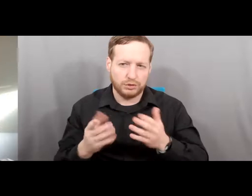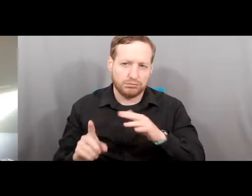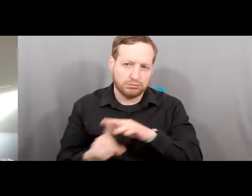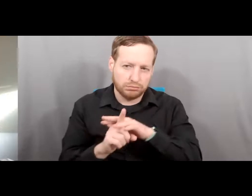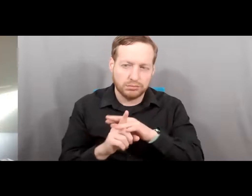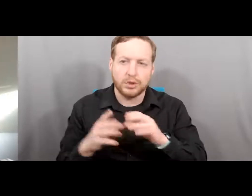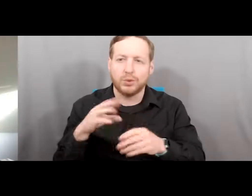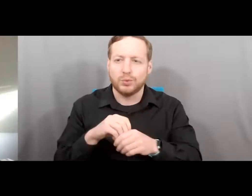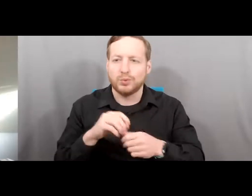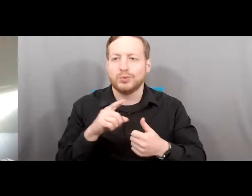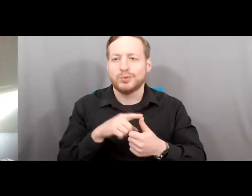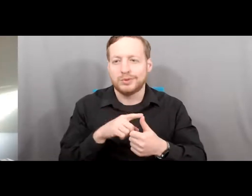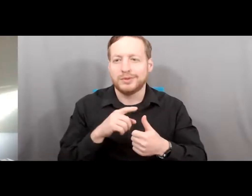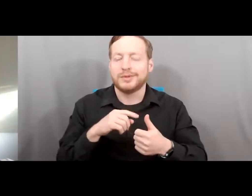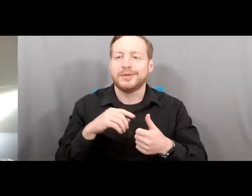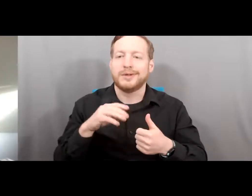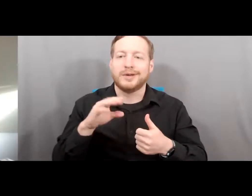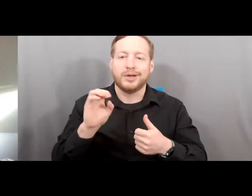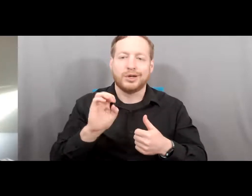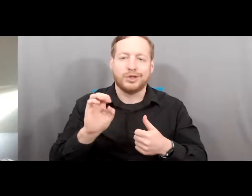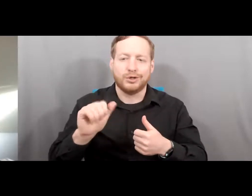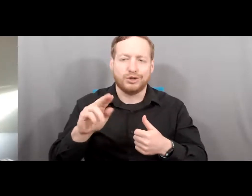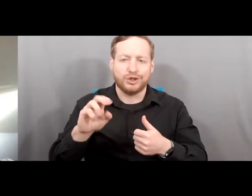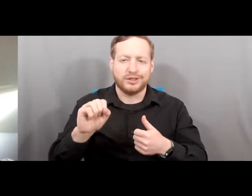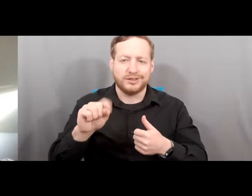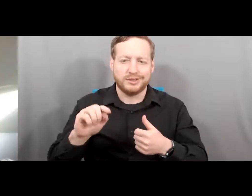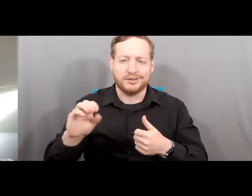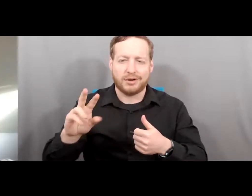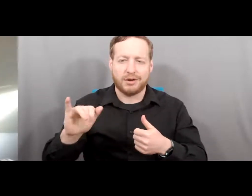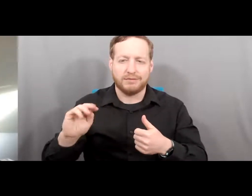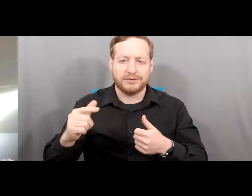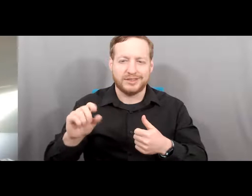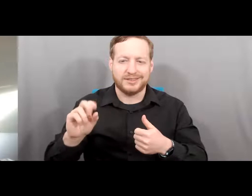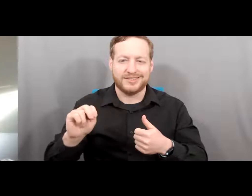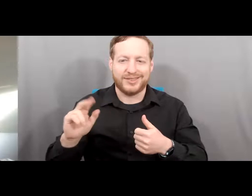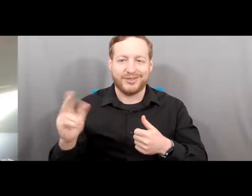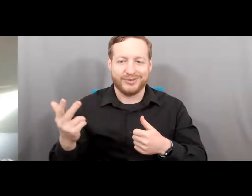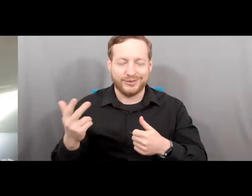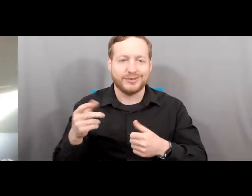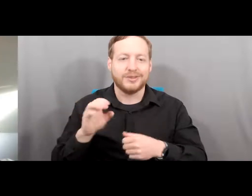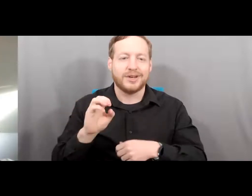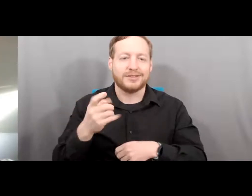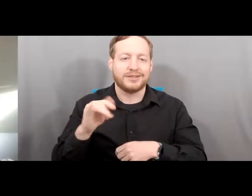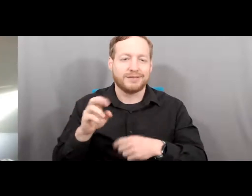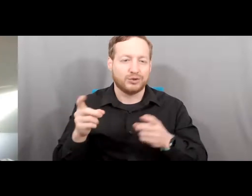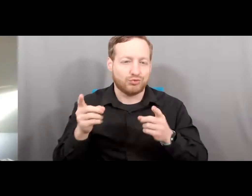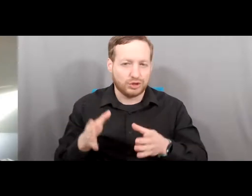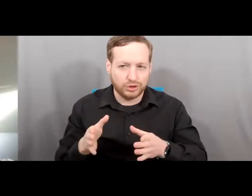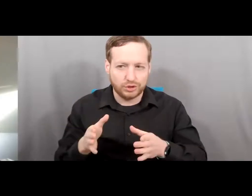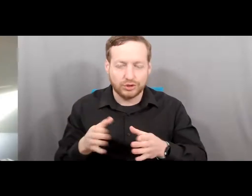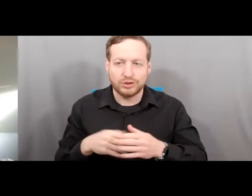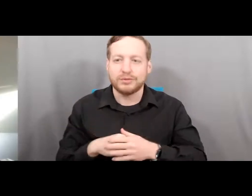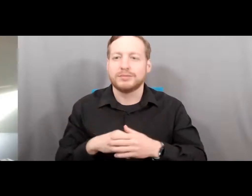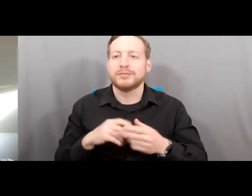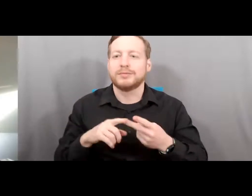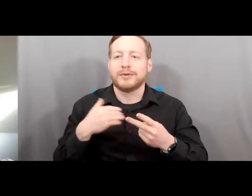We have staff here from the Rhode Island Commission office, including Ernest Covington III, who's